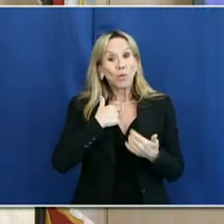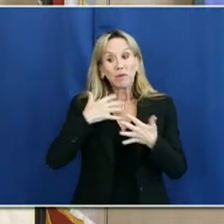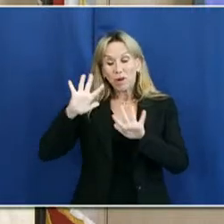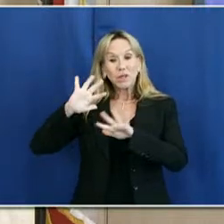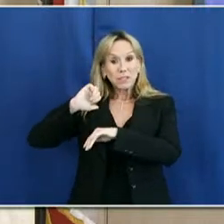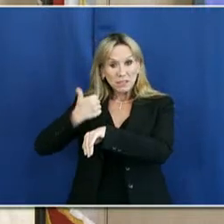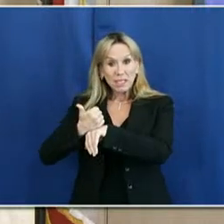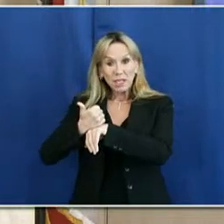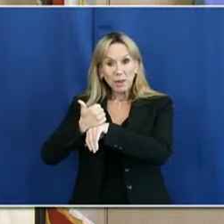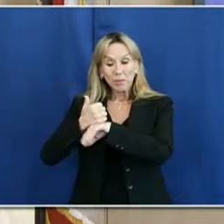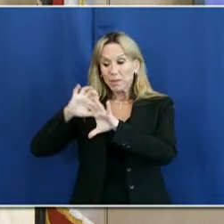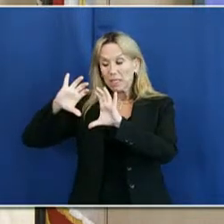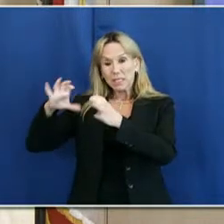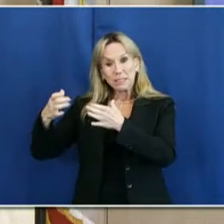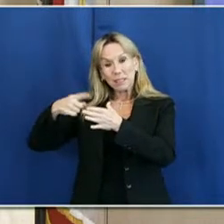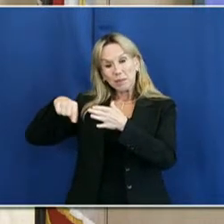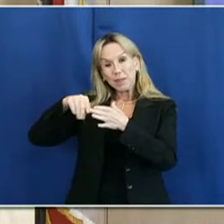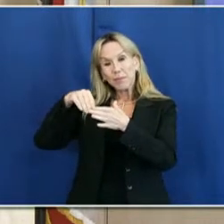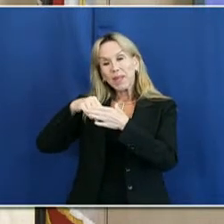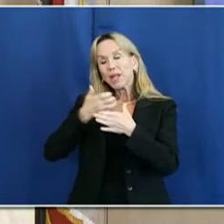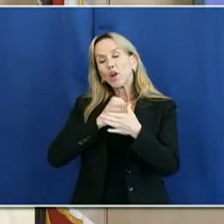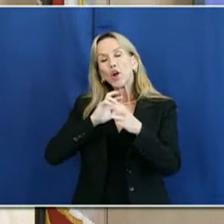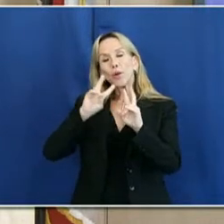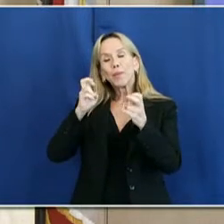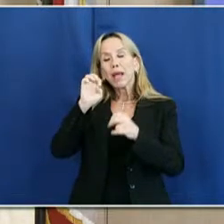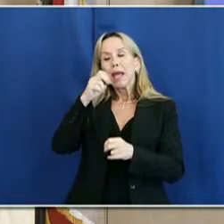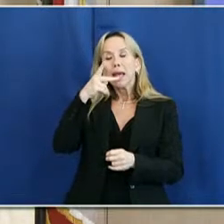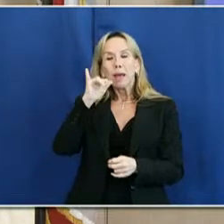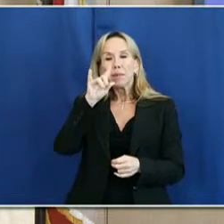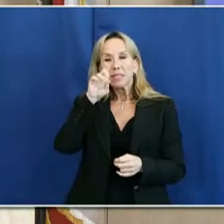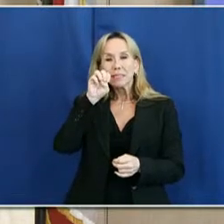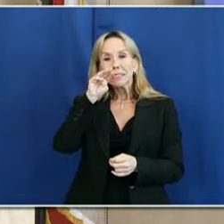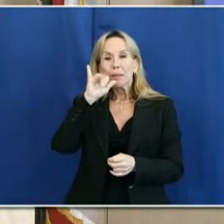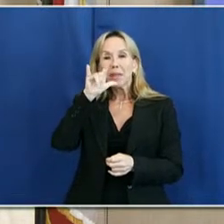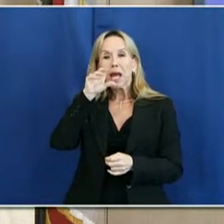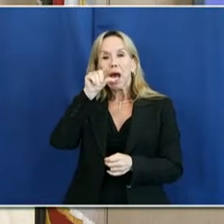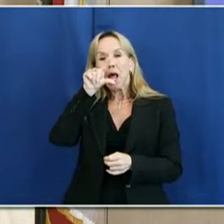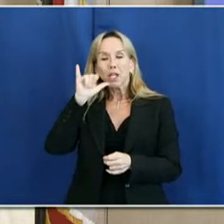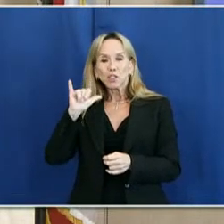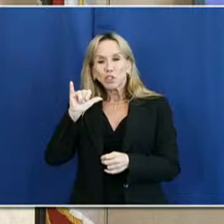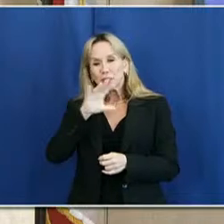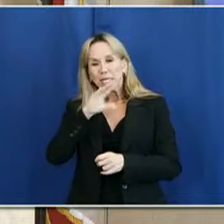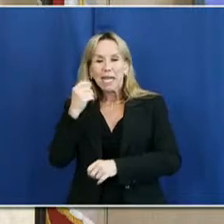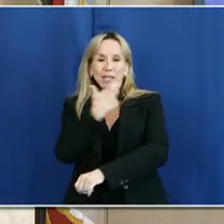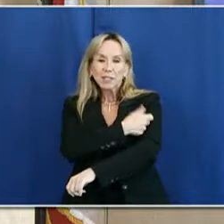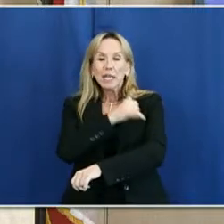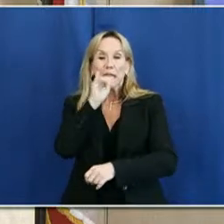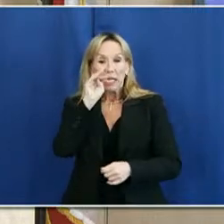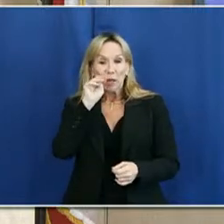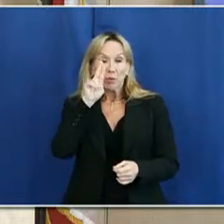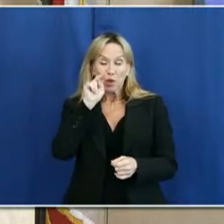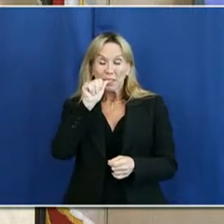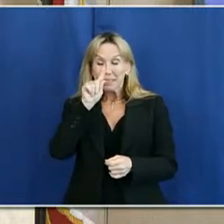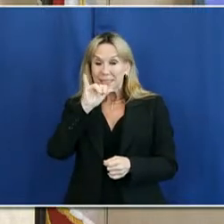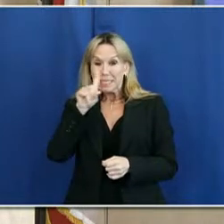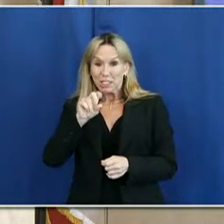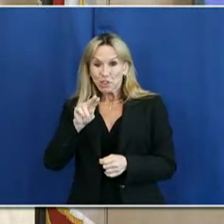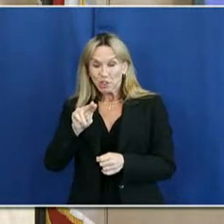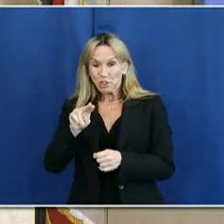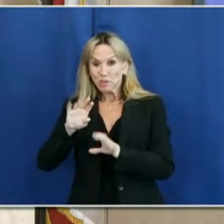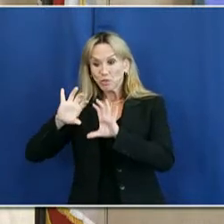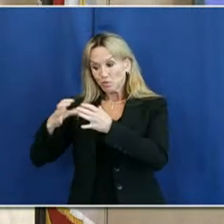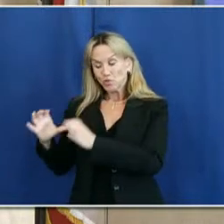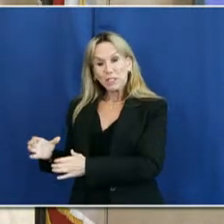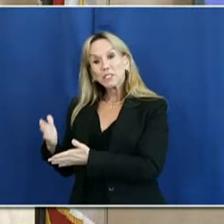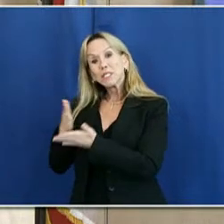team in the epidemiology and immunization services branch. Some of them are actually former school nurses, and with